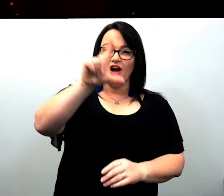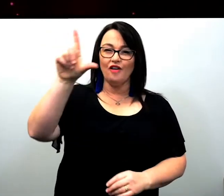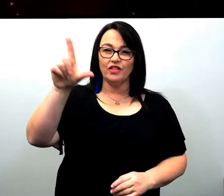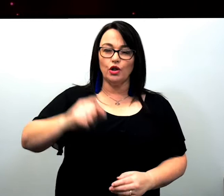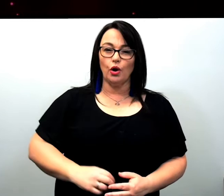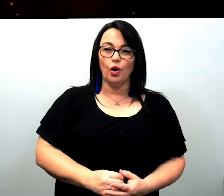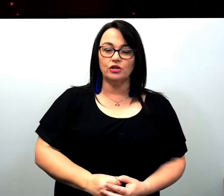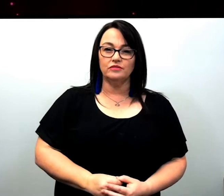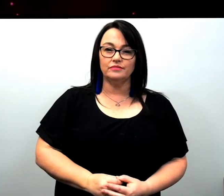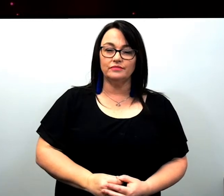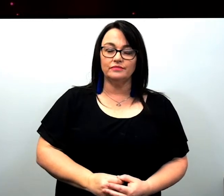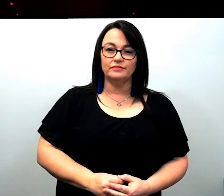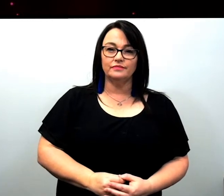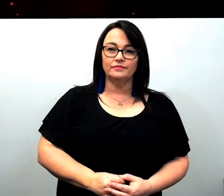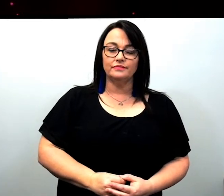So he said, you're the Christ.